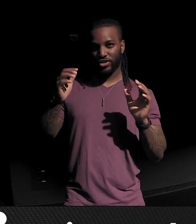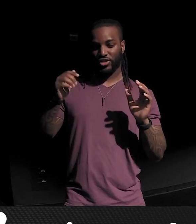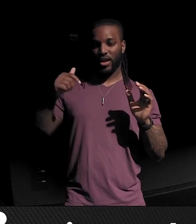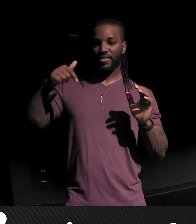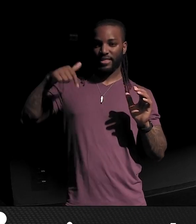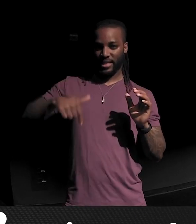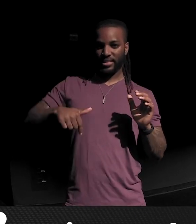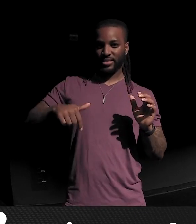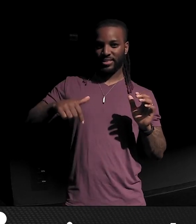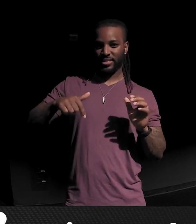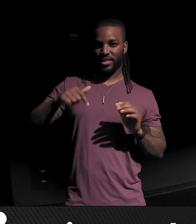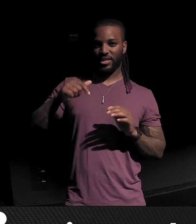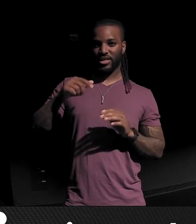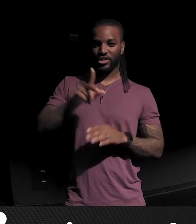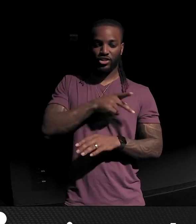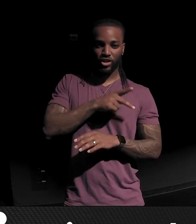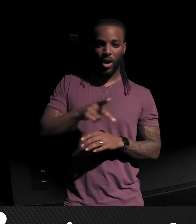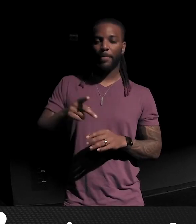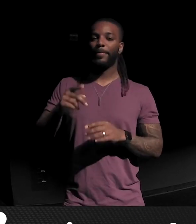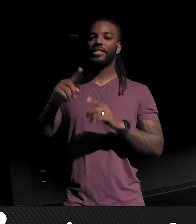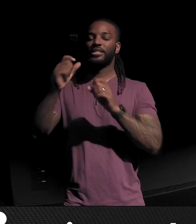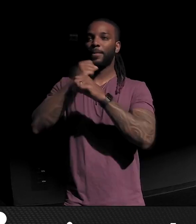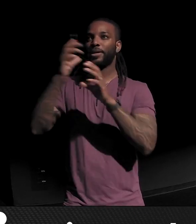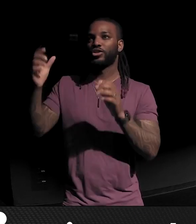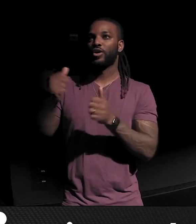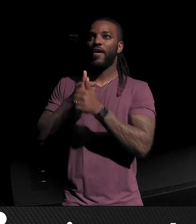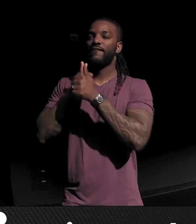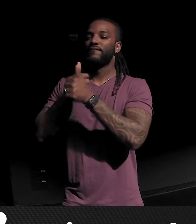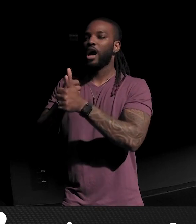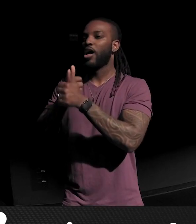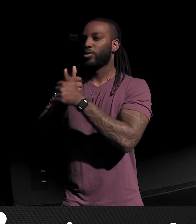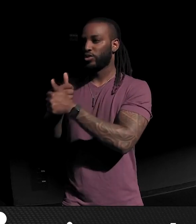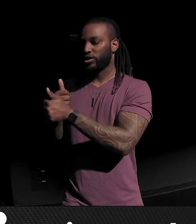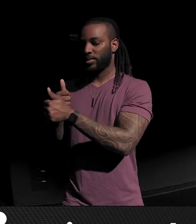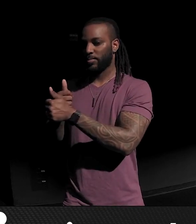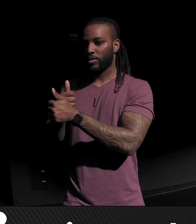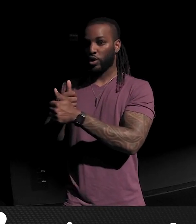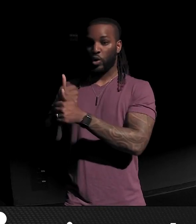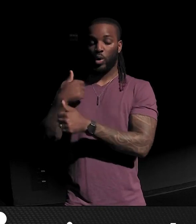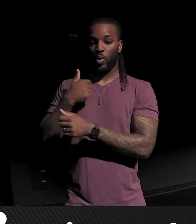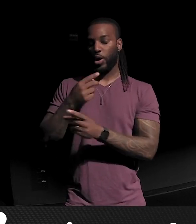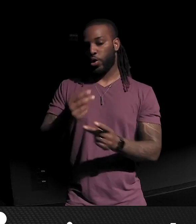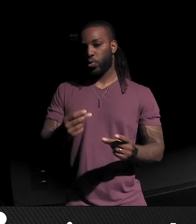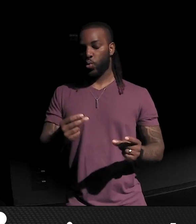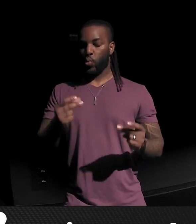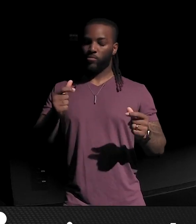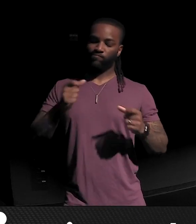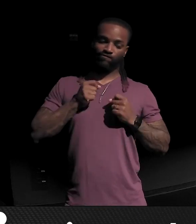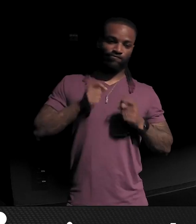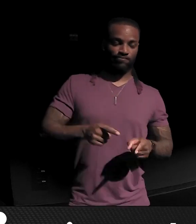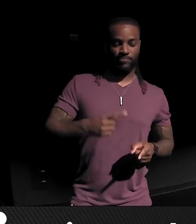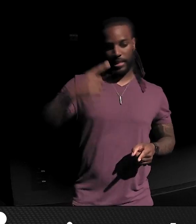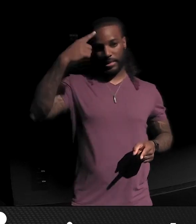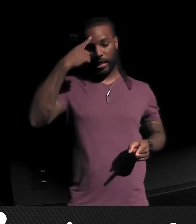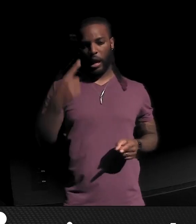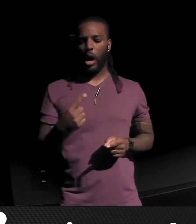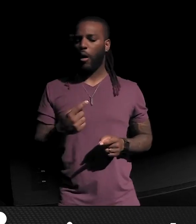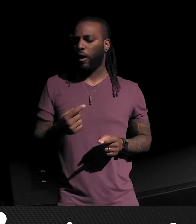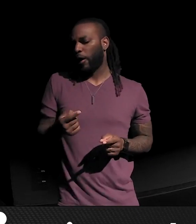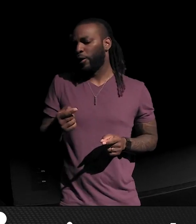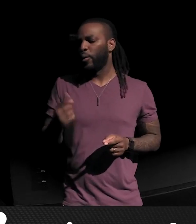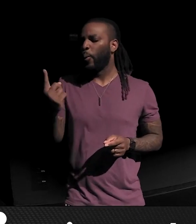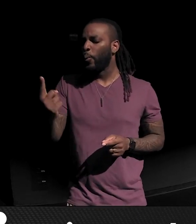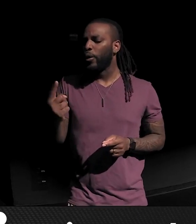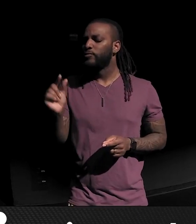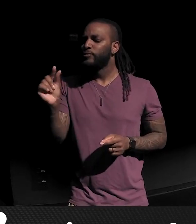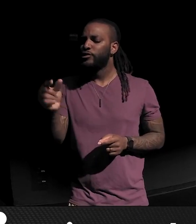that is a picture of followership, right? We are quick to think like, I mean, just one little drink of that water won't hurt me. It's